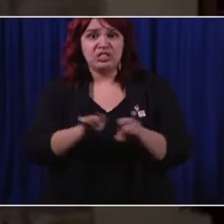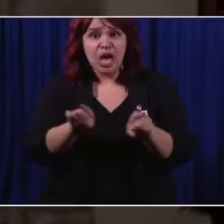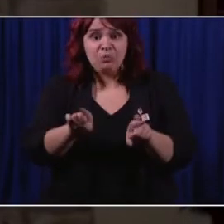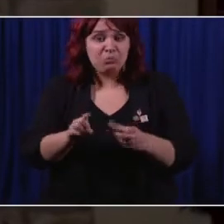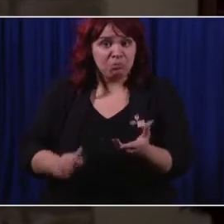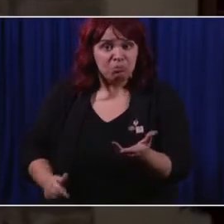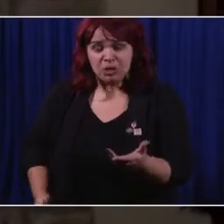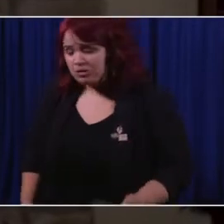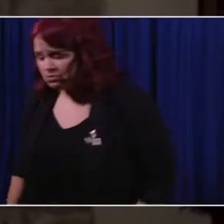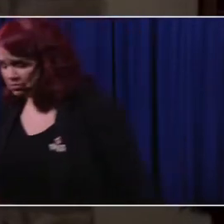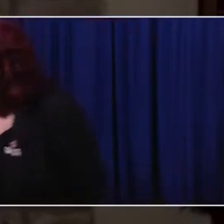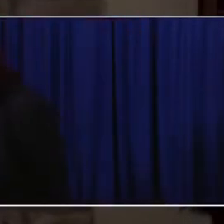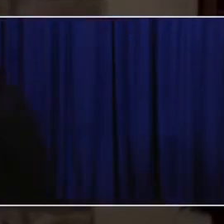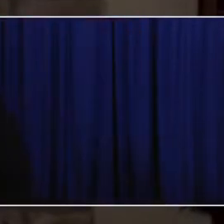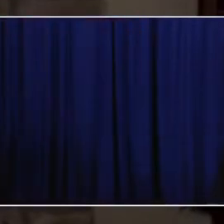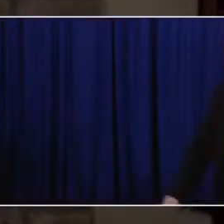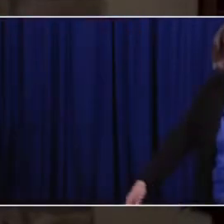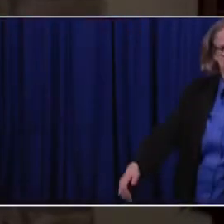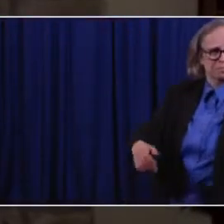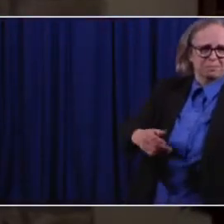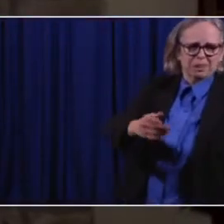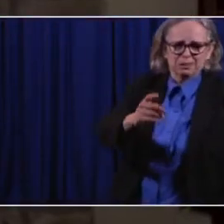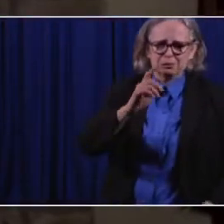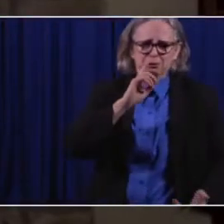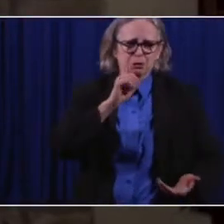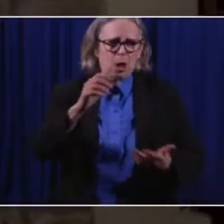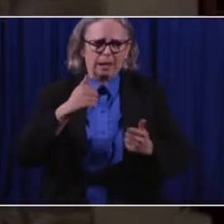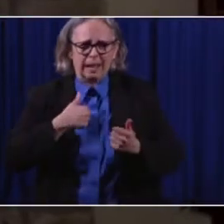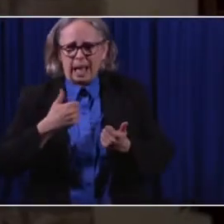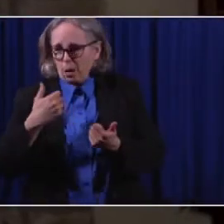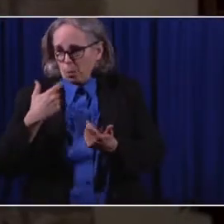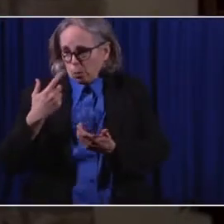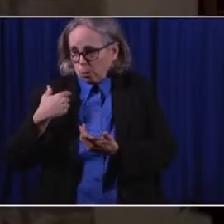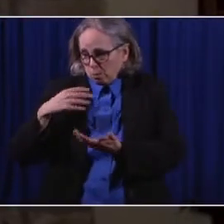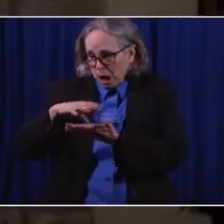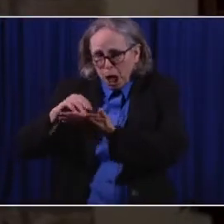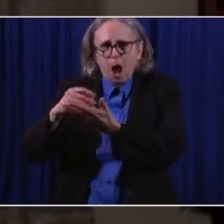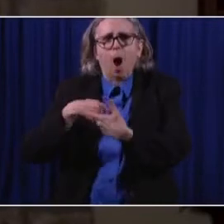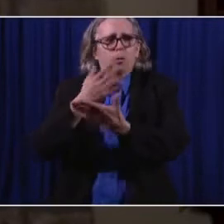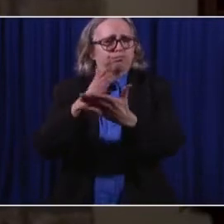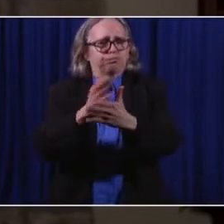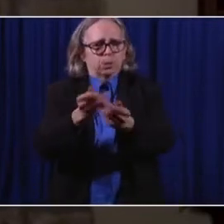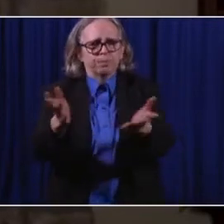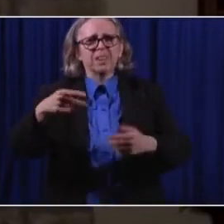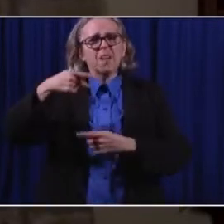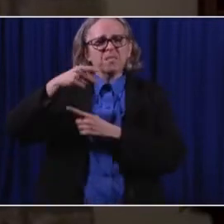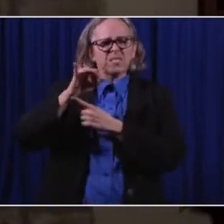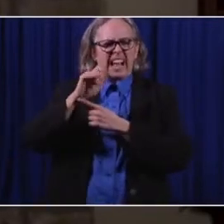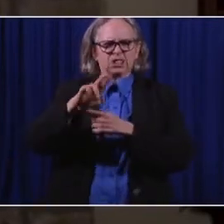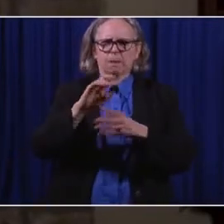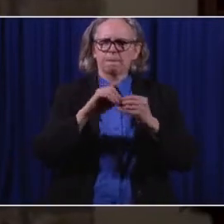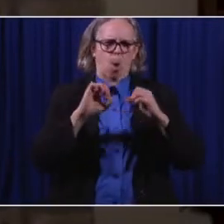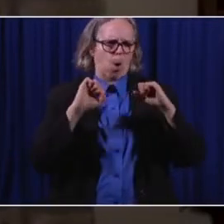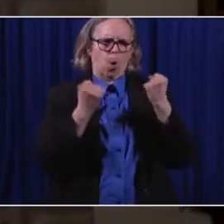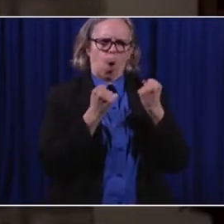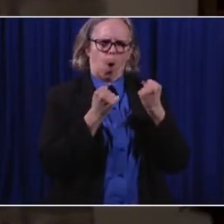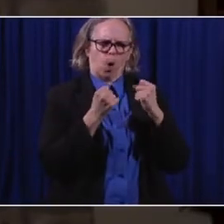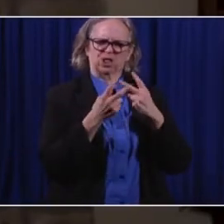exhaust my limit of my knowledge, but the Pfizer is, you know, the colder, and you have to be more concerned about it. So, but